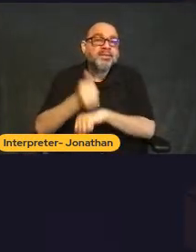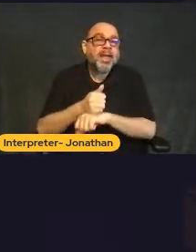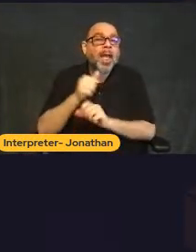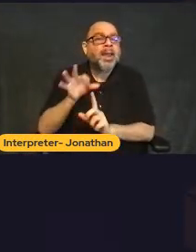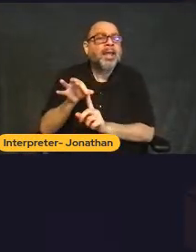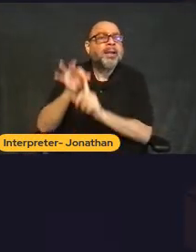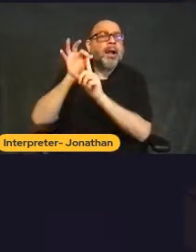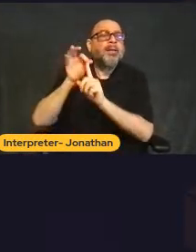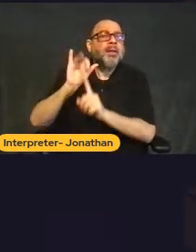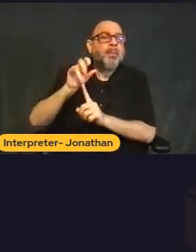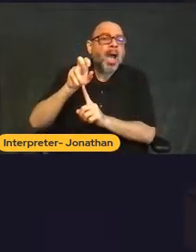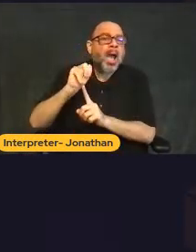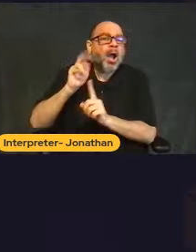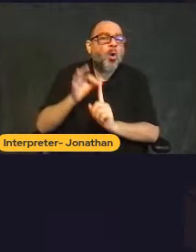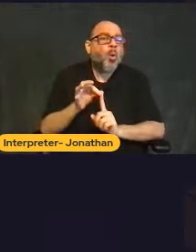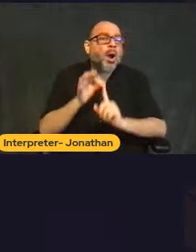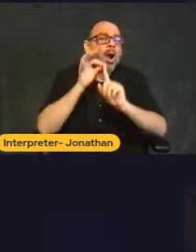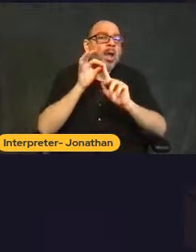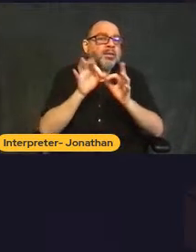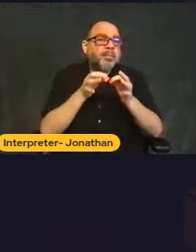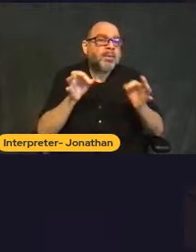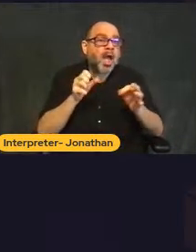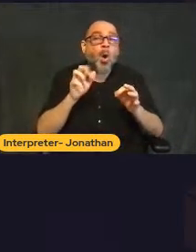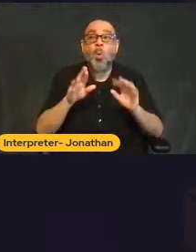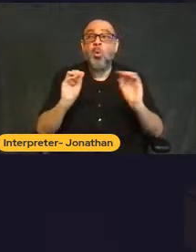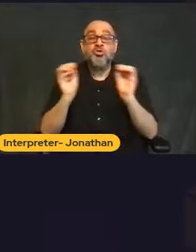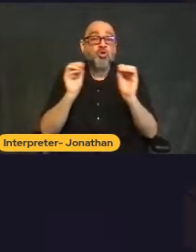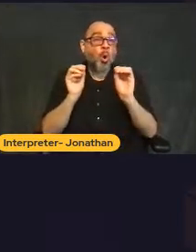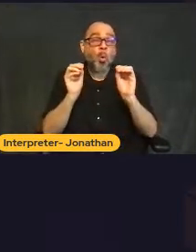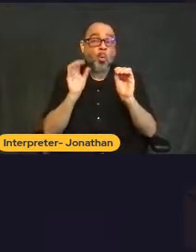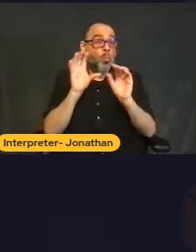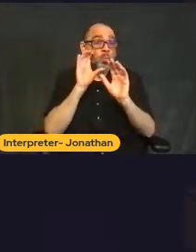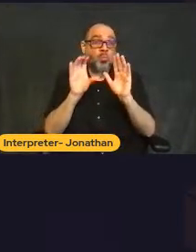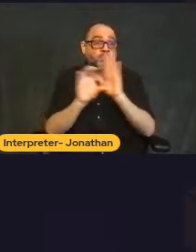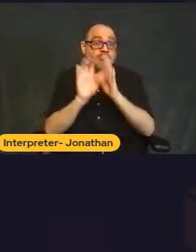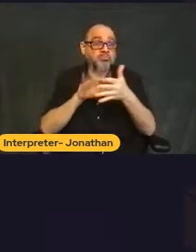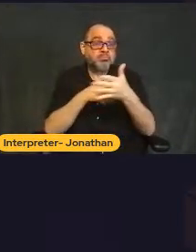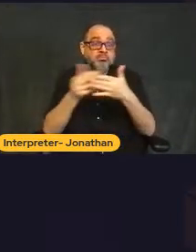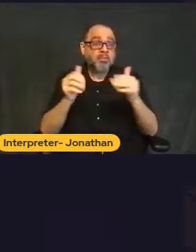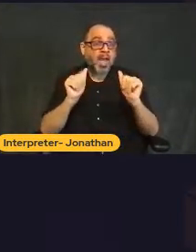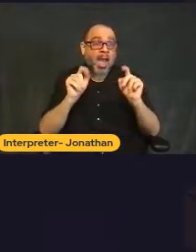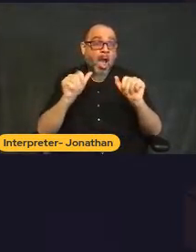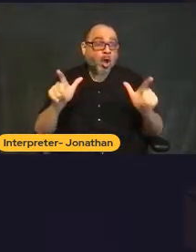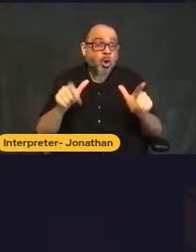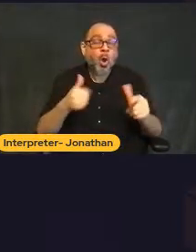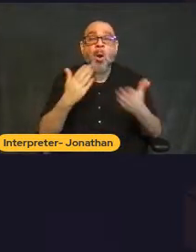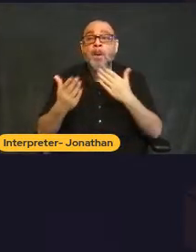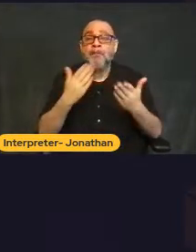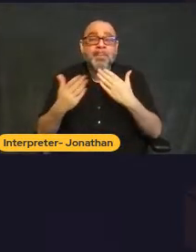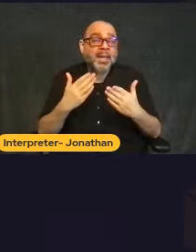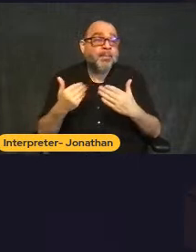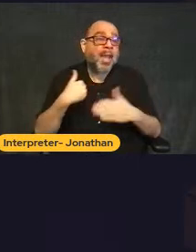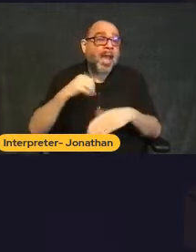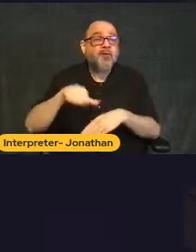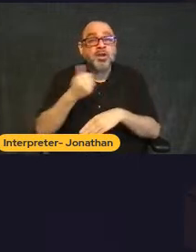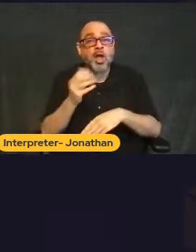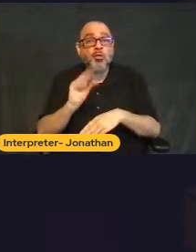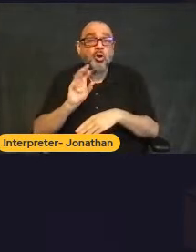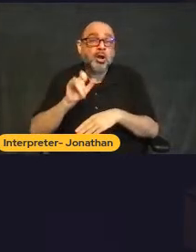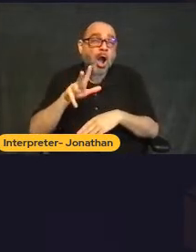or not diagram at all a specific resource or construct or set other diagram properties.